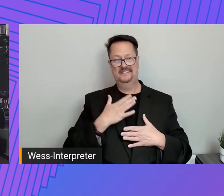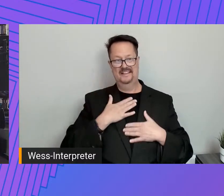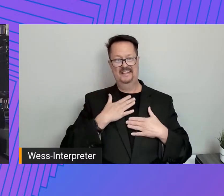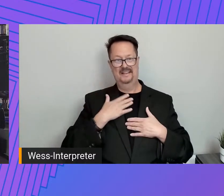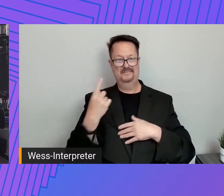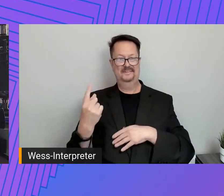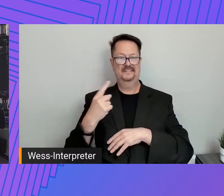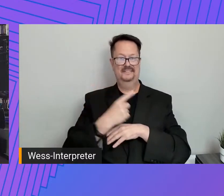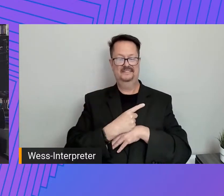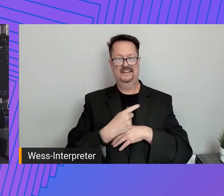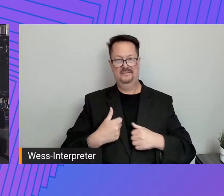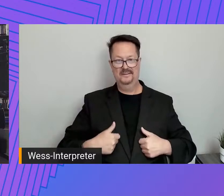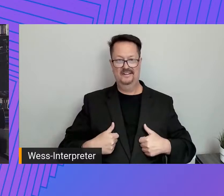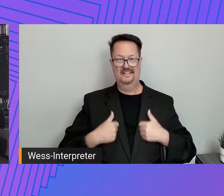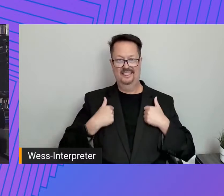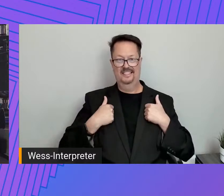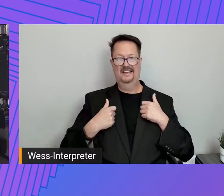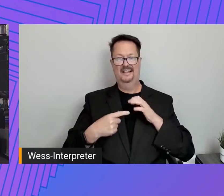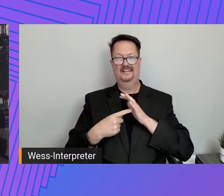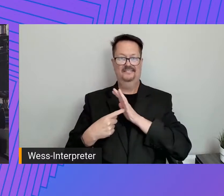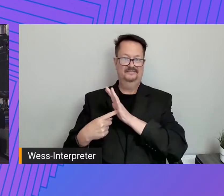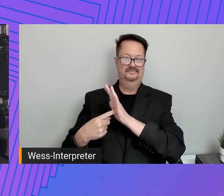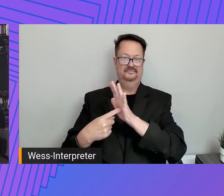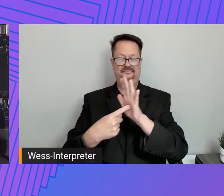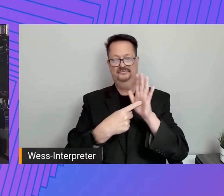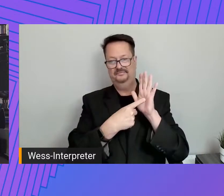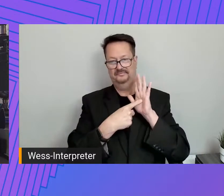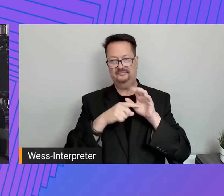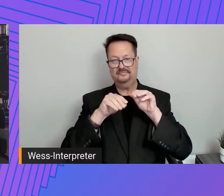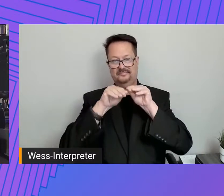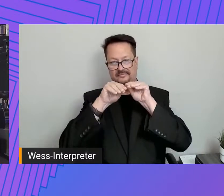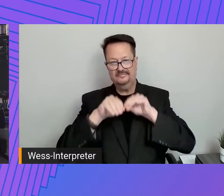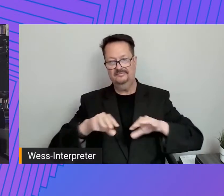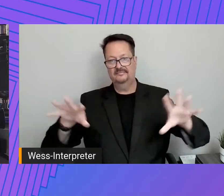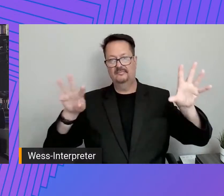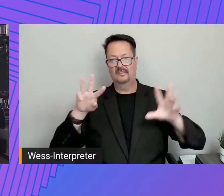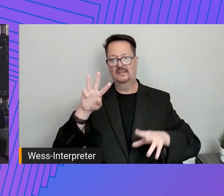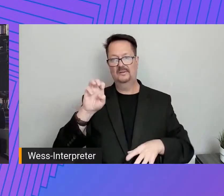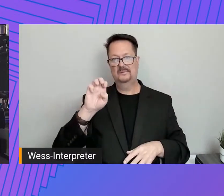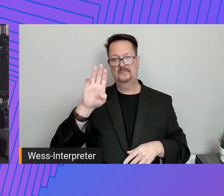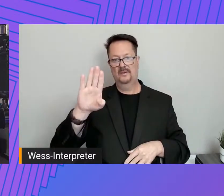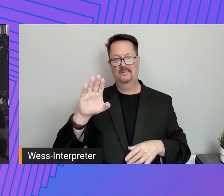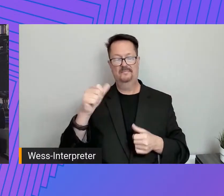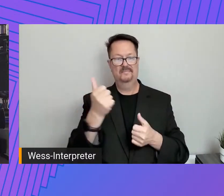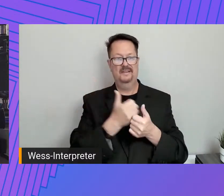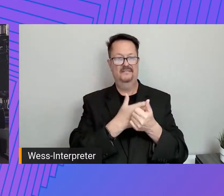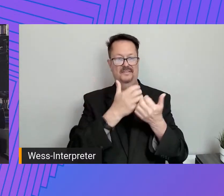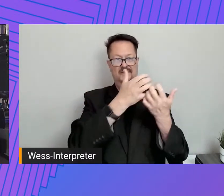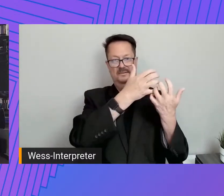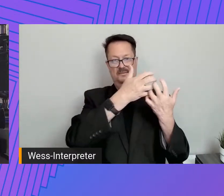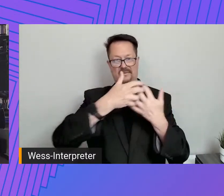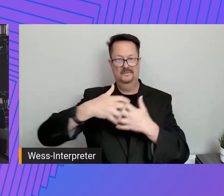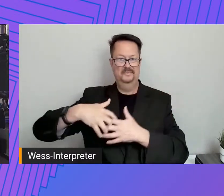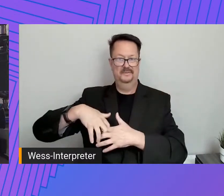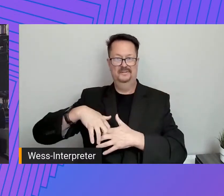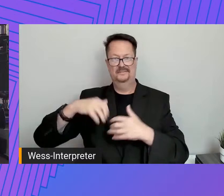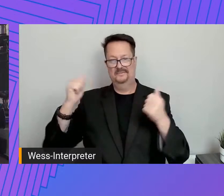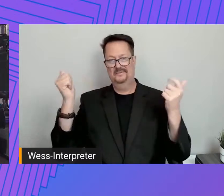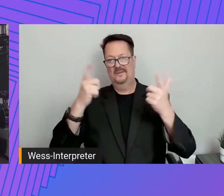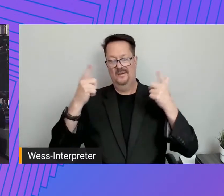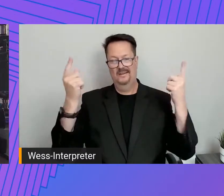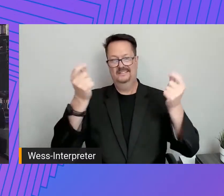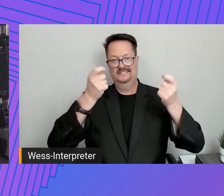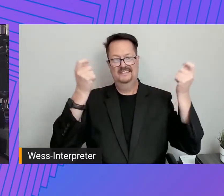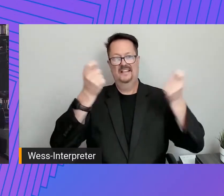demo gets streamed over the interwebs and everything works the way it's supposed to. So let's all celebrate